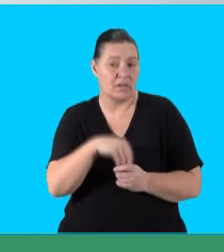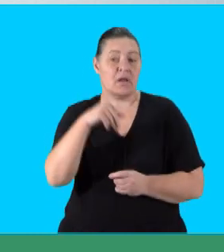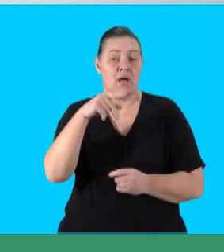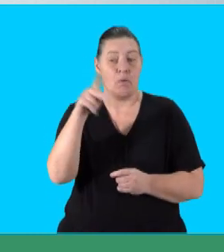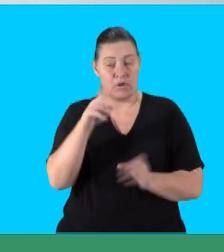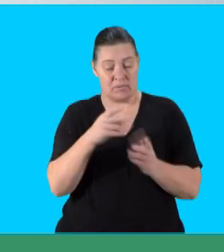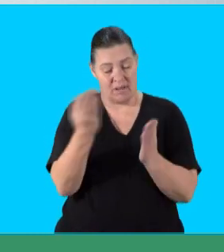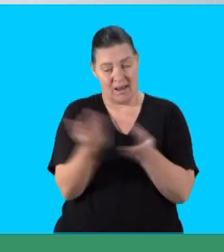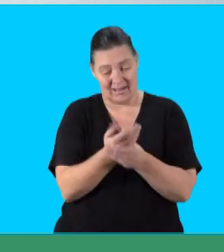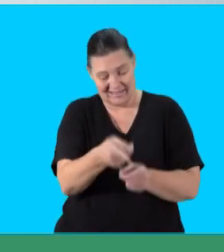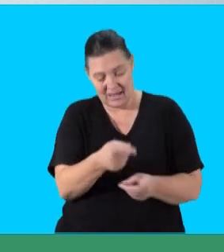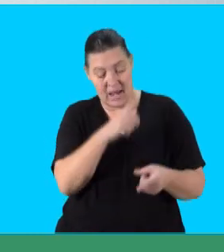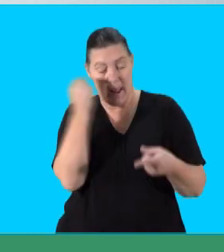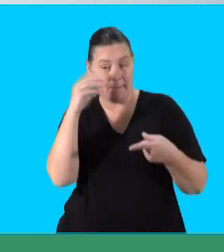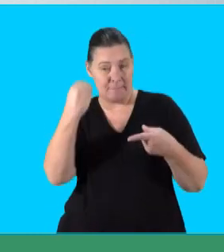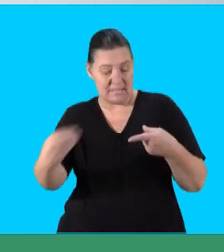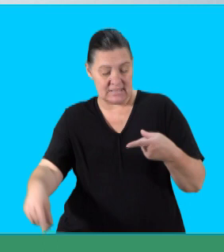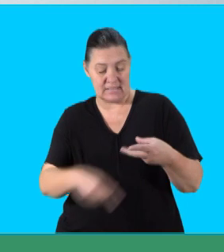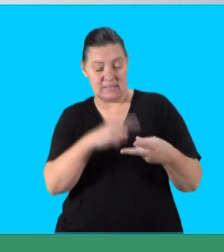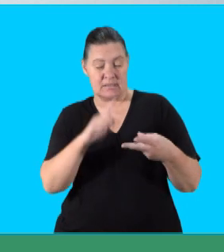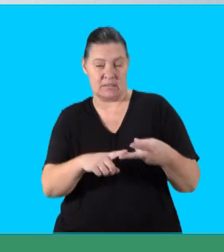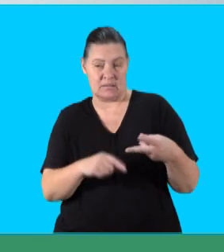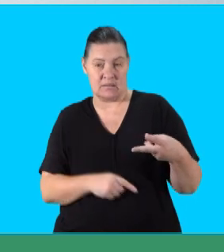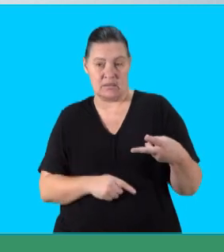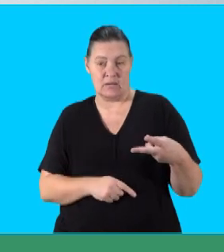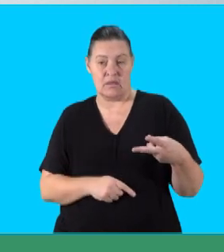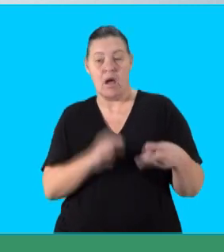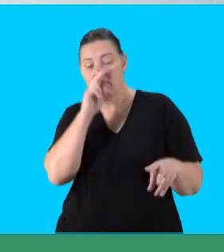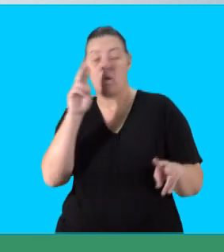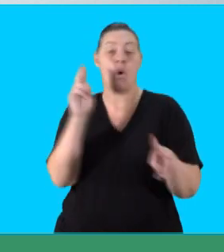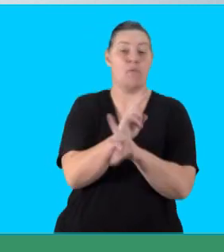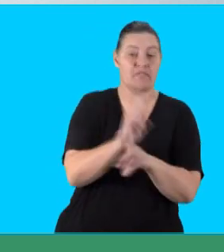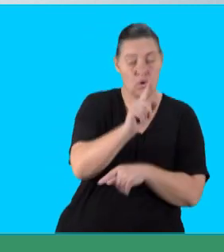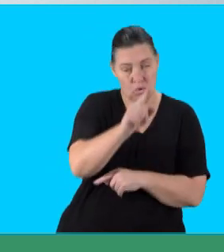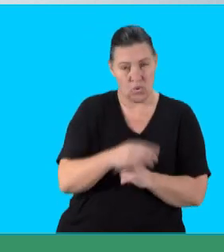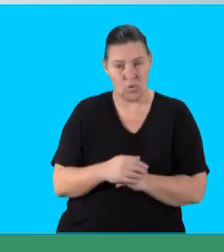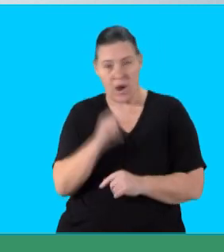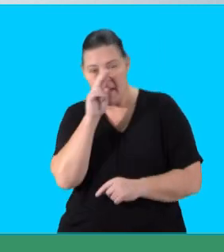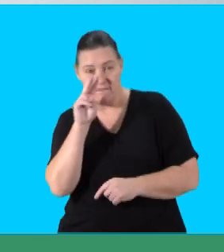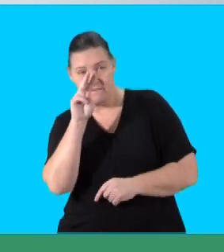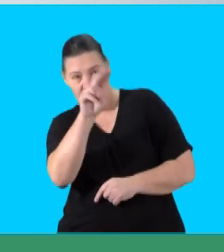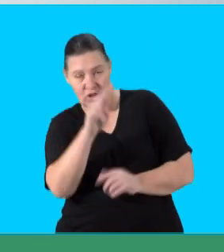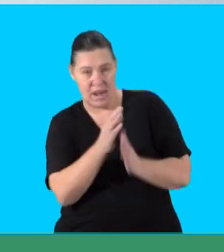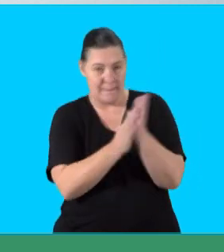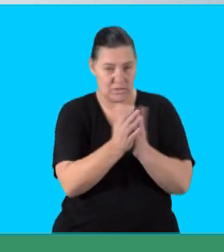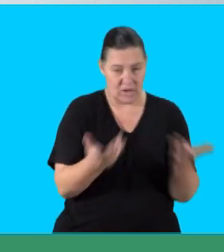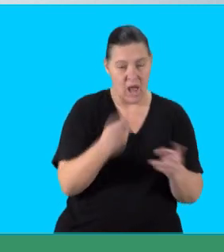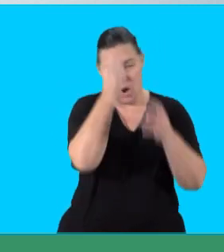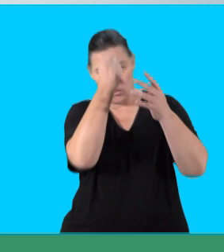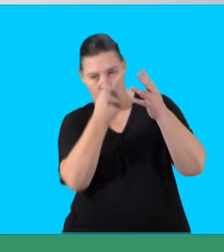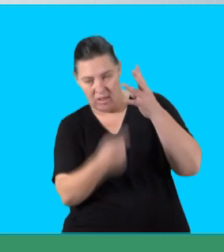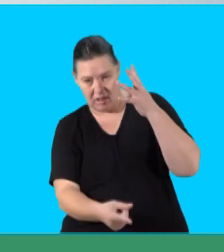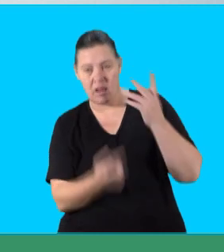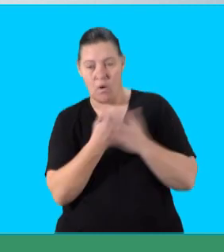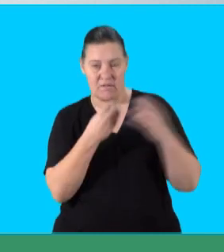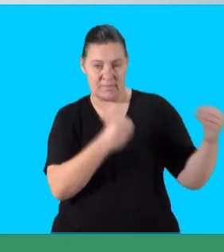prospectus: the name of the company, company overview including the vision, mission, and goals of